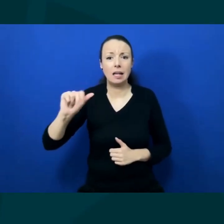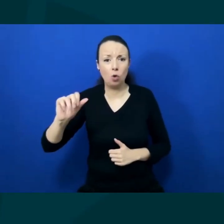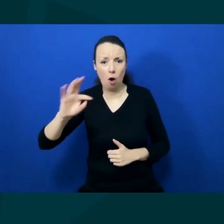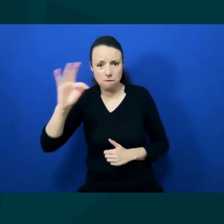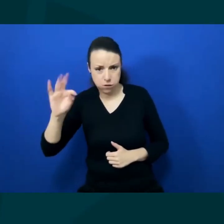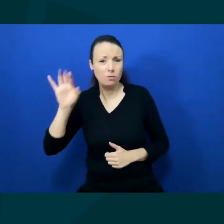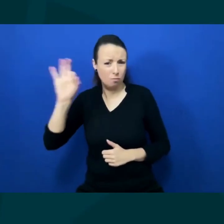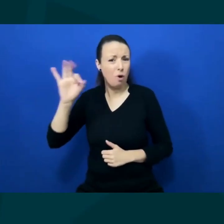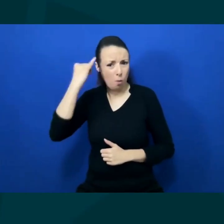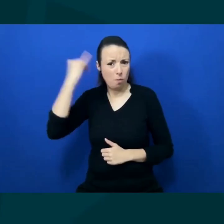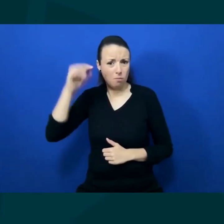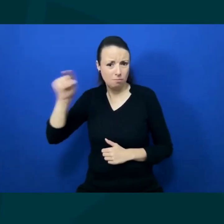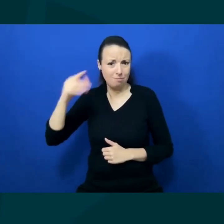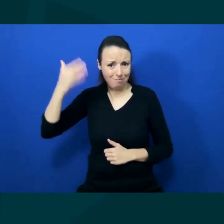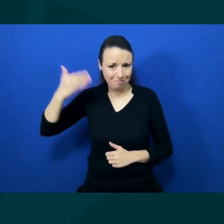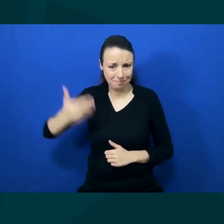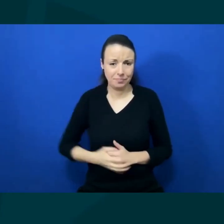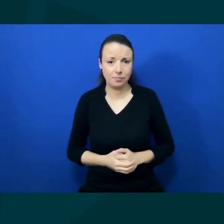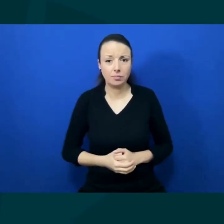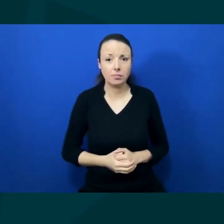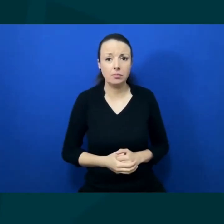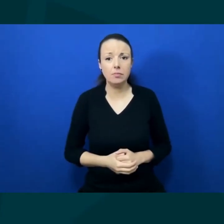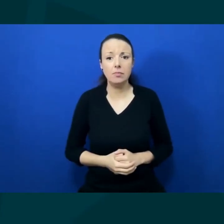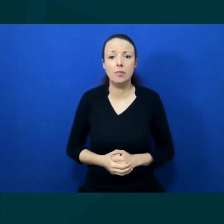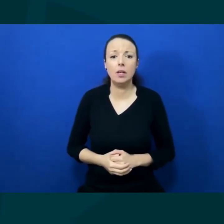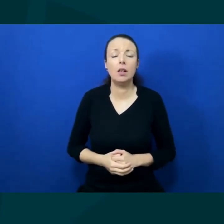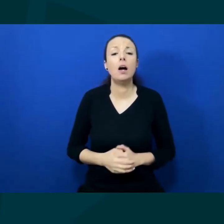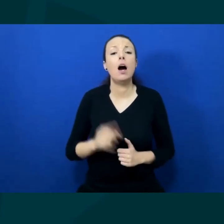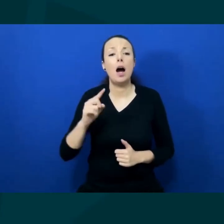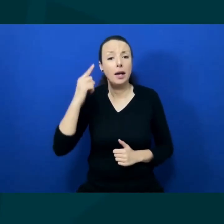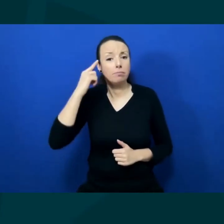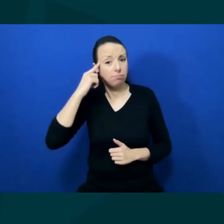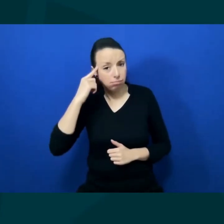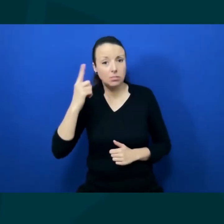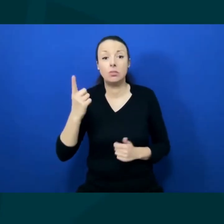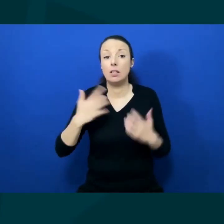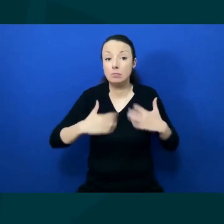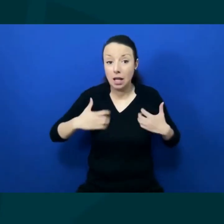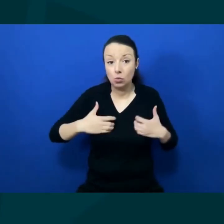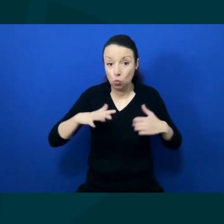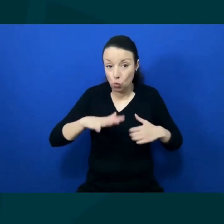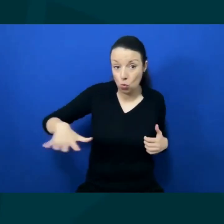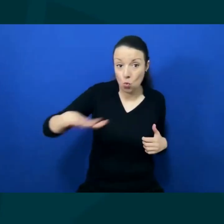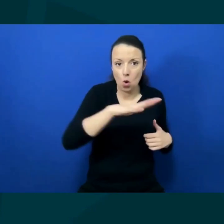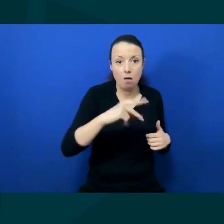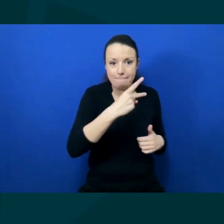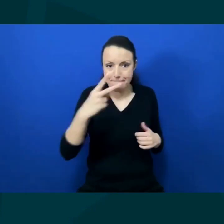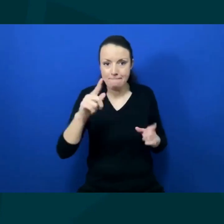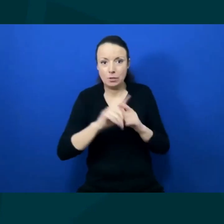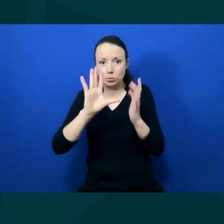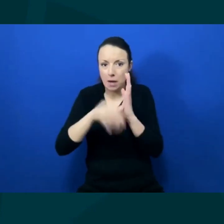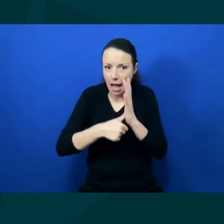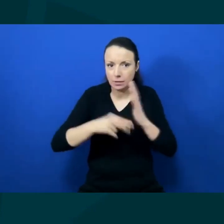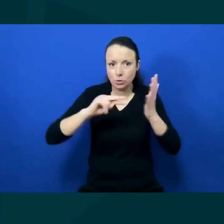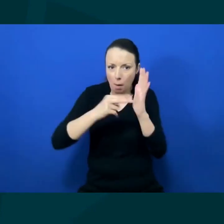Also very interesting, the most important sentence I heard is that nature is